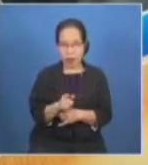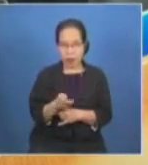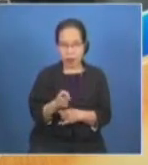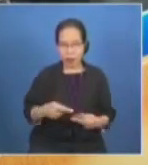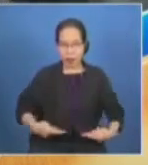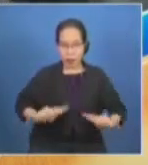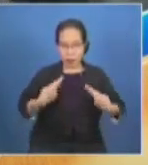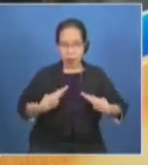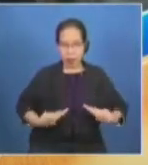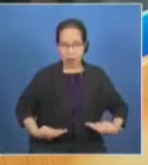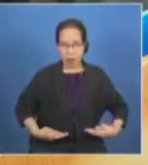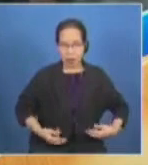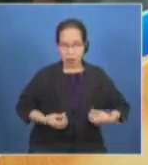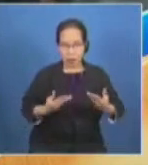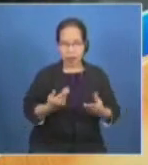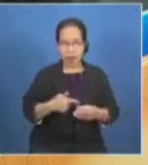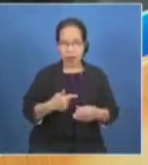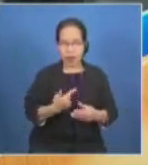Pilar,